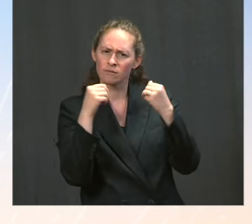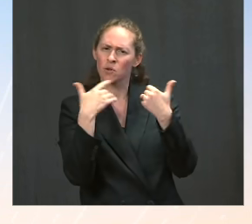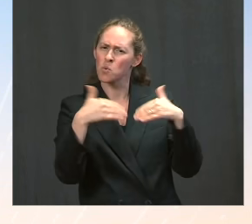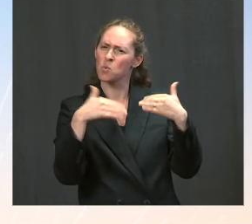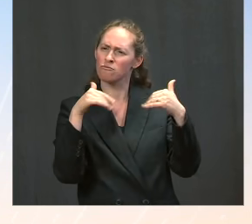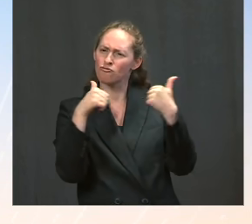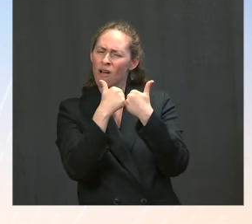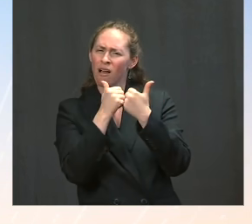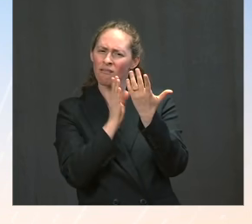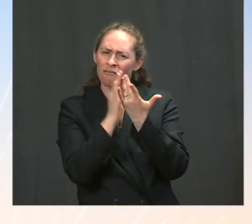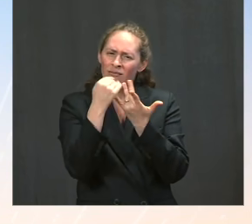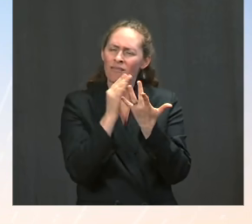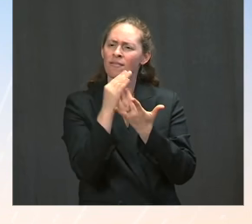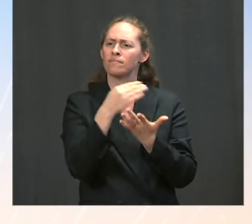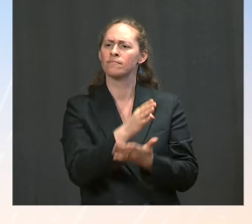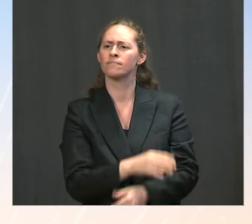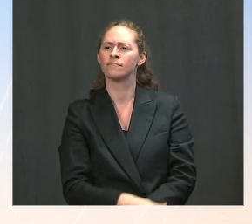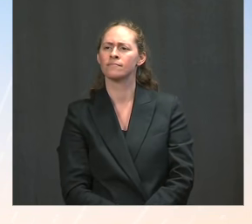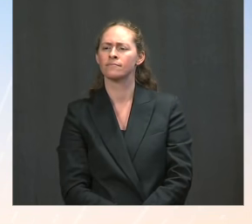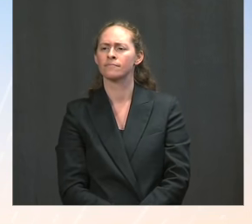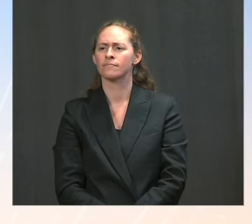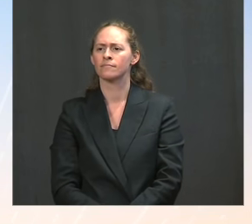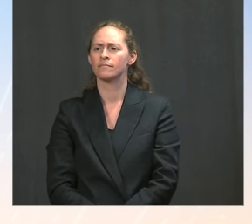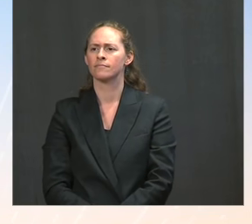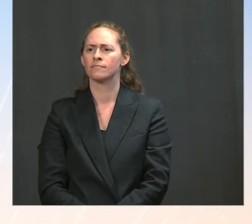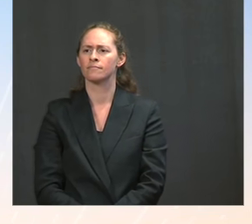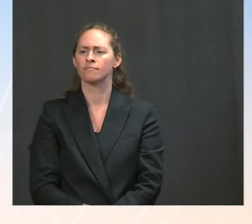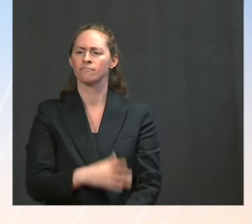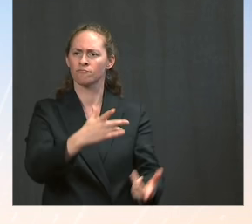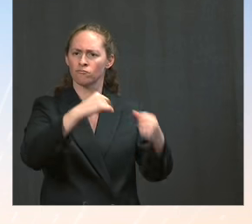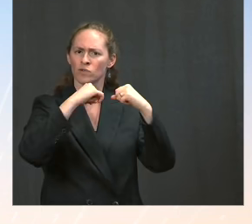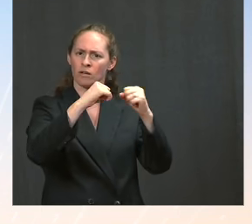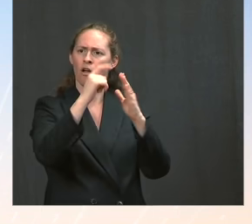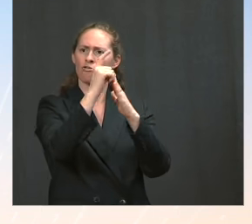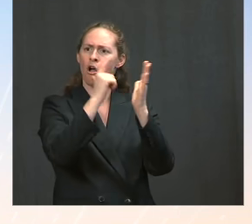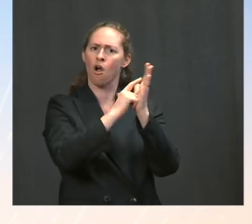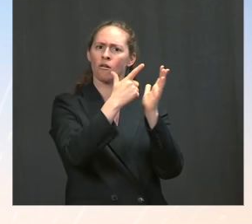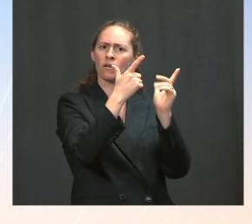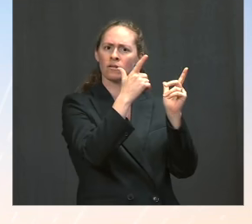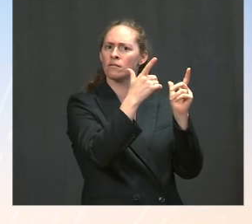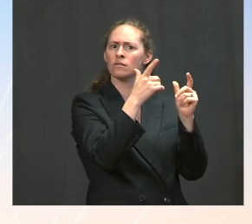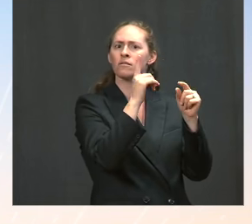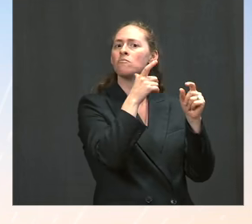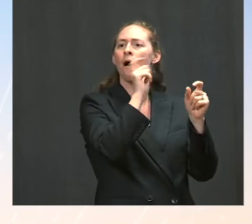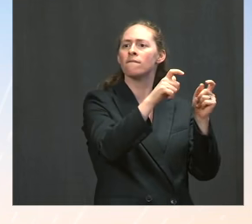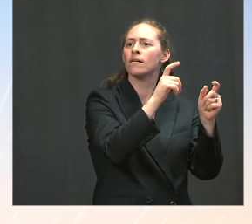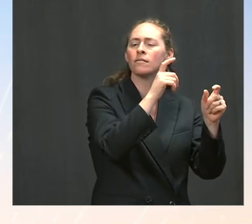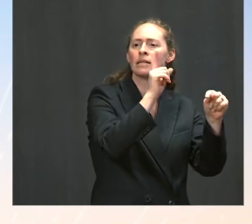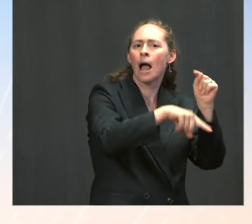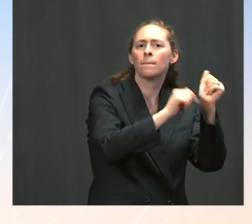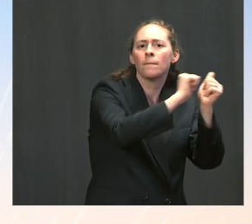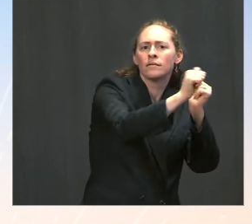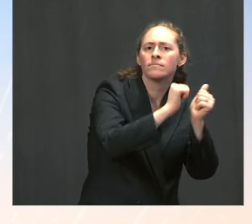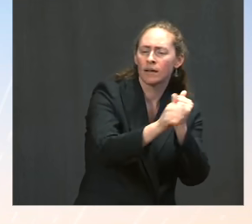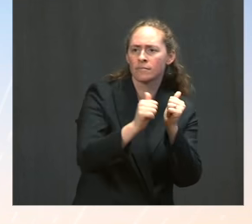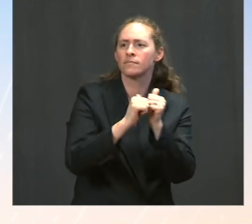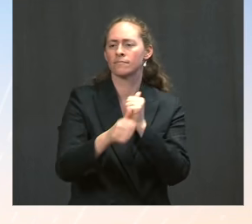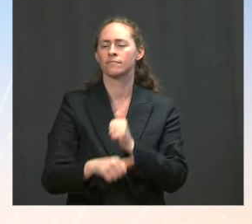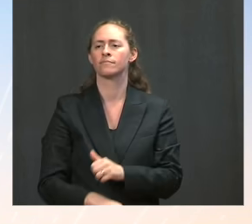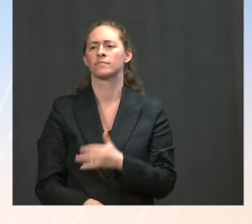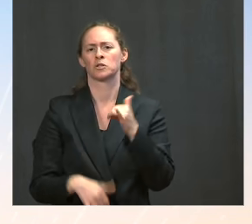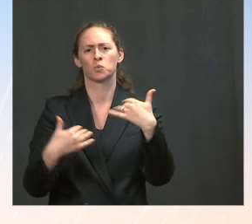legislation from moving forward. I'll also note that, you know, the president ran for office because he felt that people's